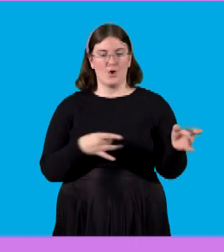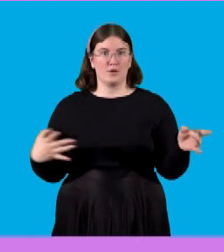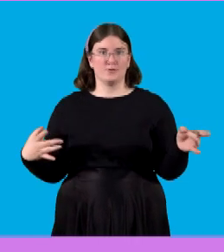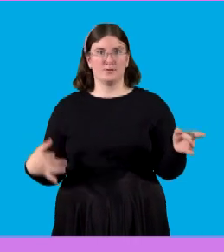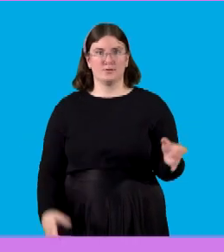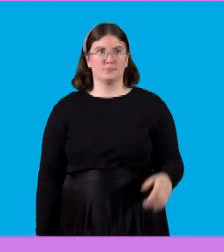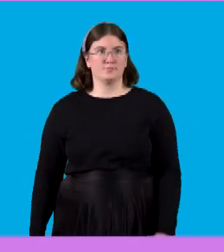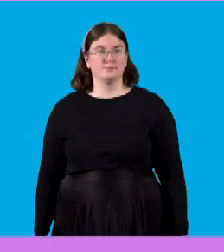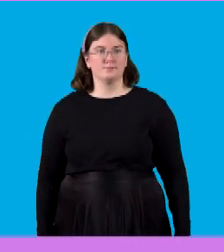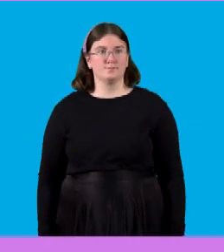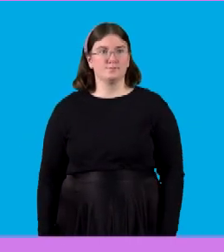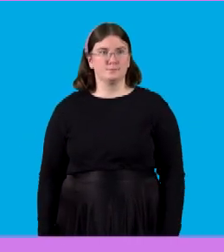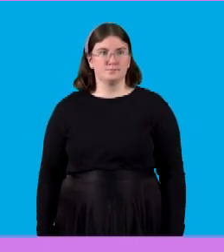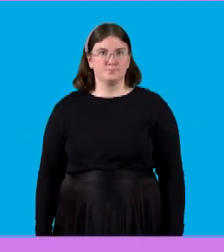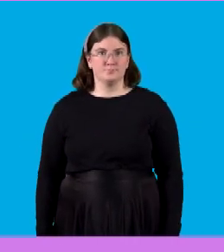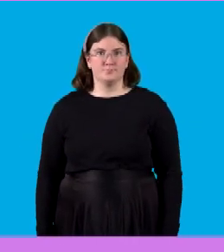Ireland.